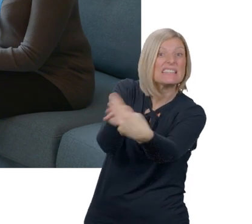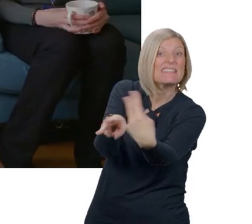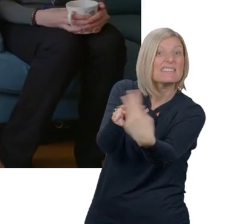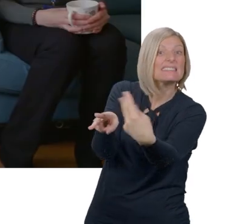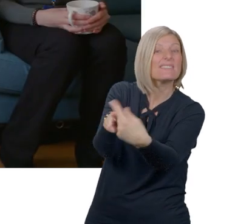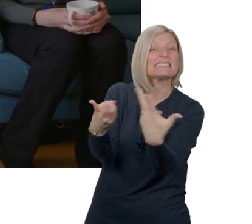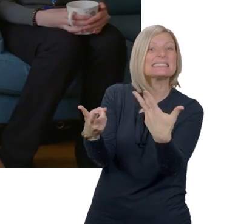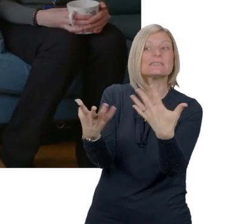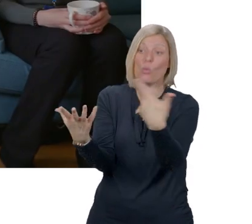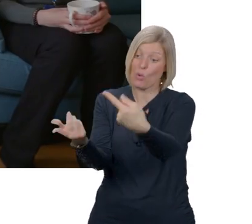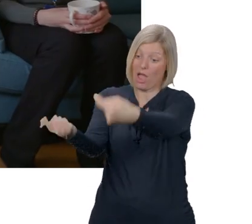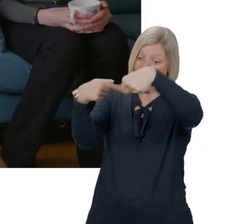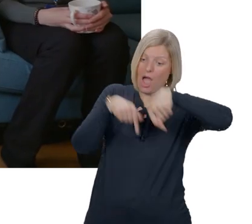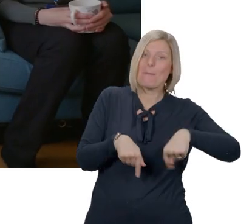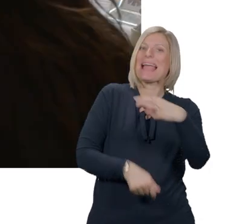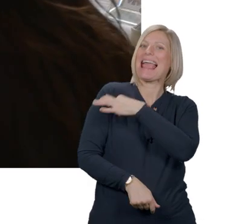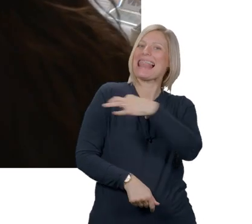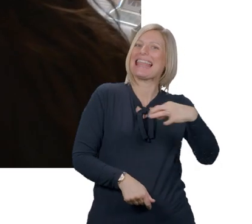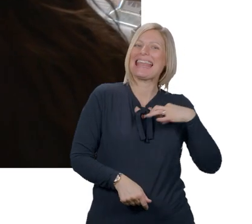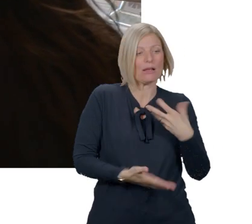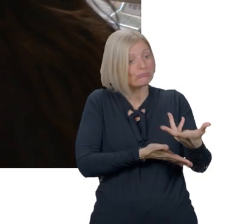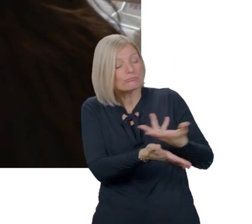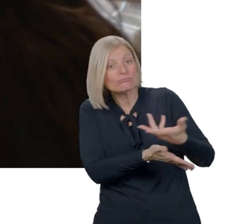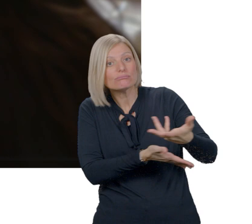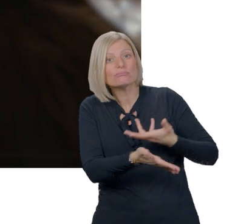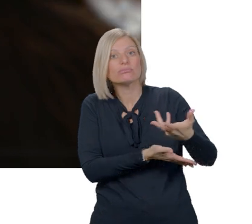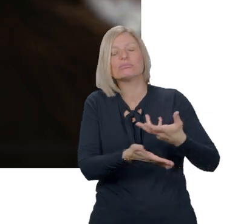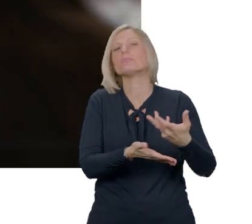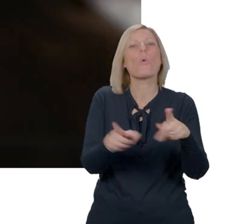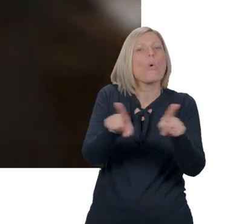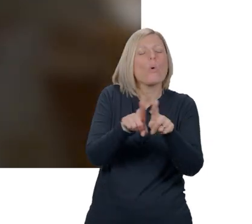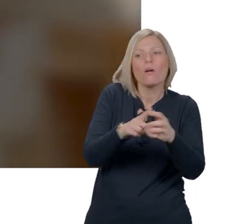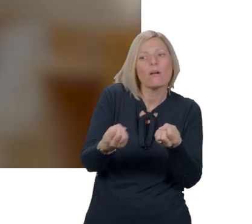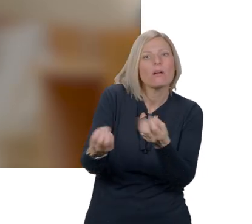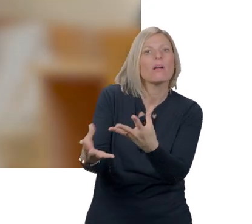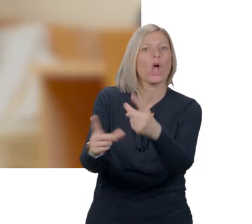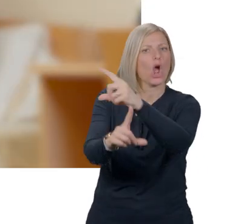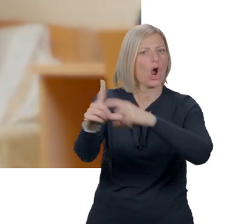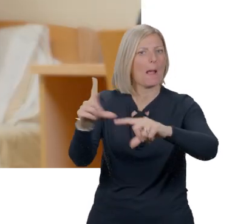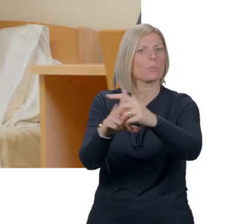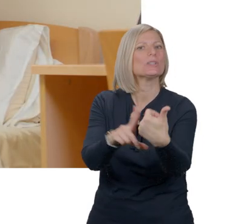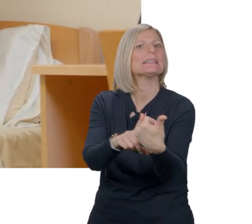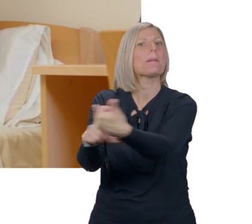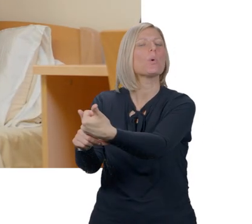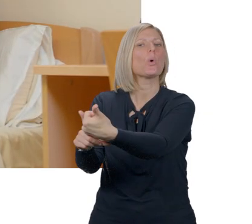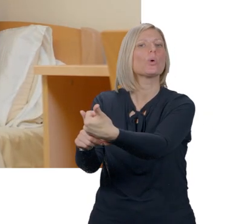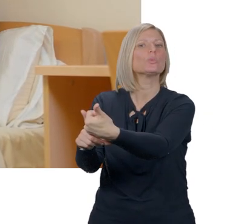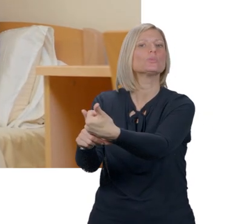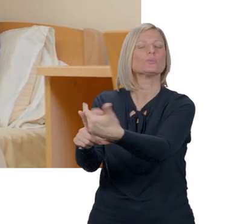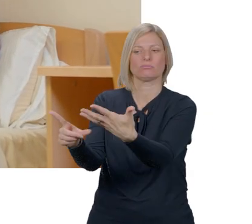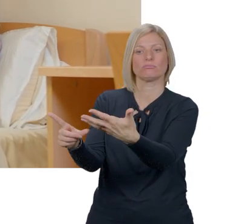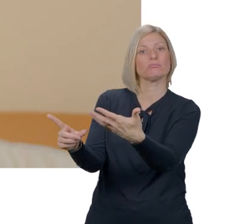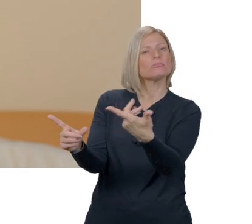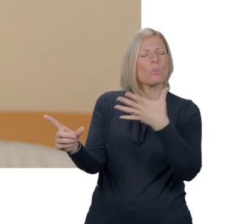clinics. We also provide community support to mothers whose needs are best served at home. We want to reassure you that when you come to